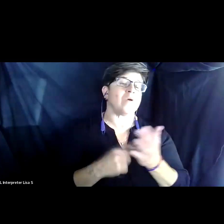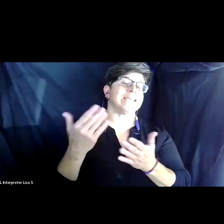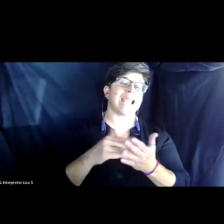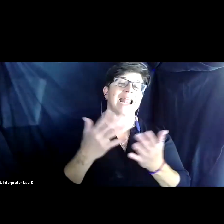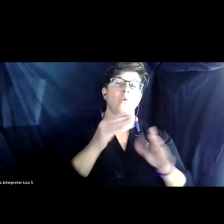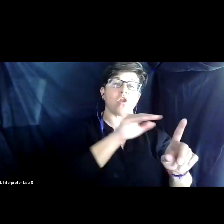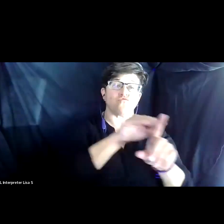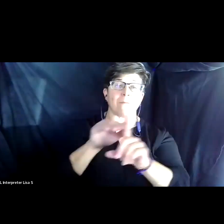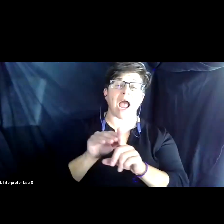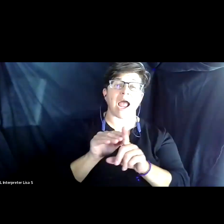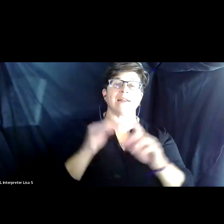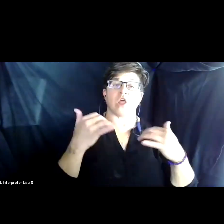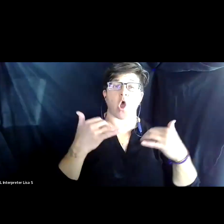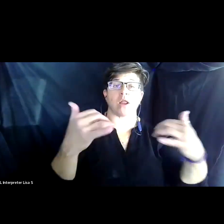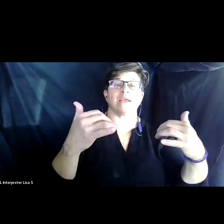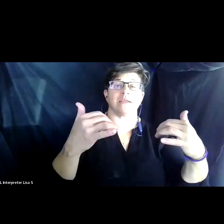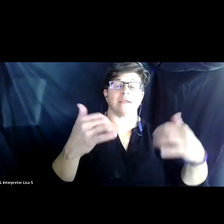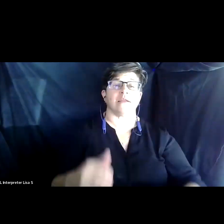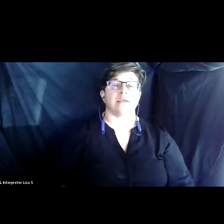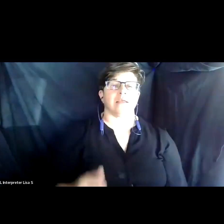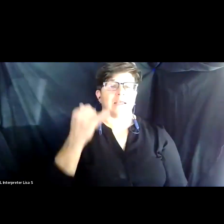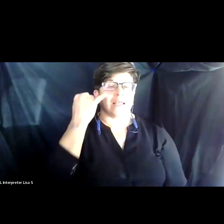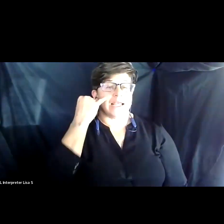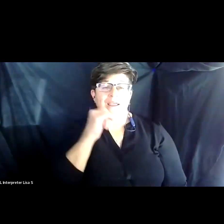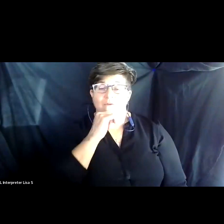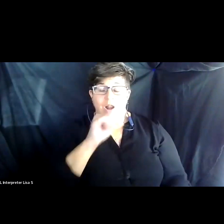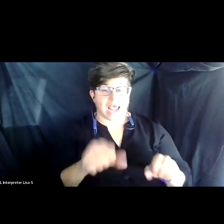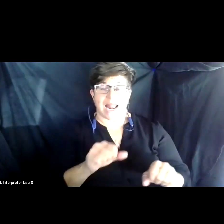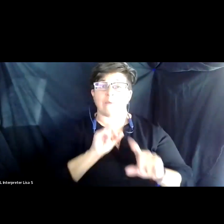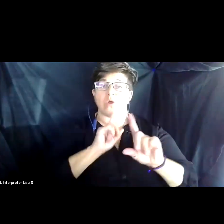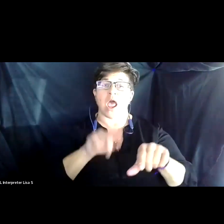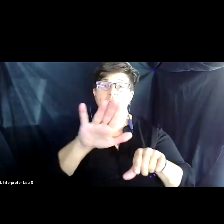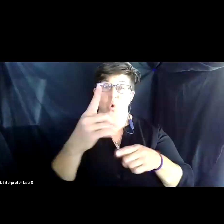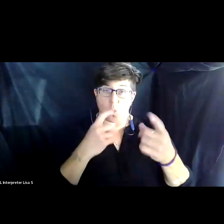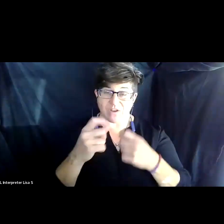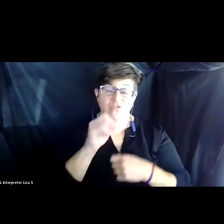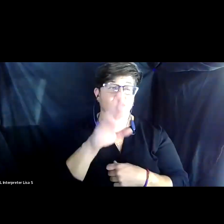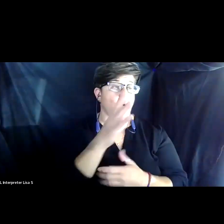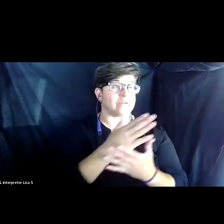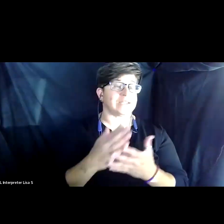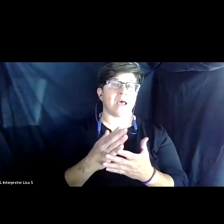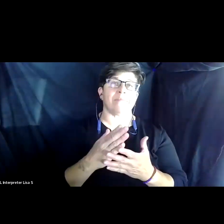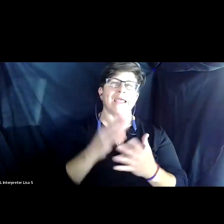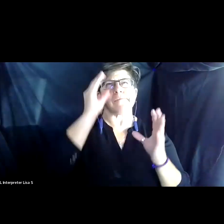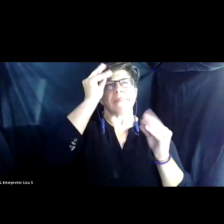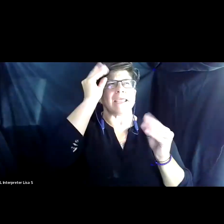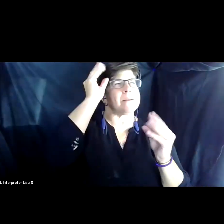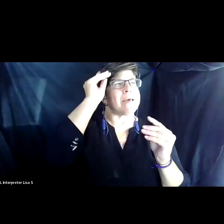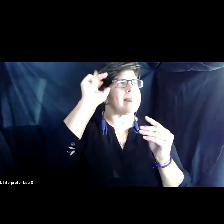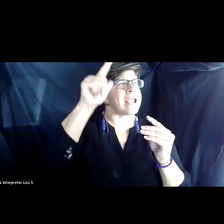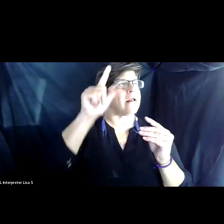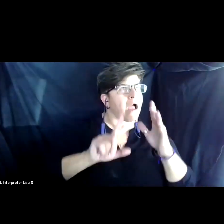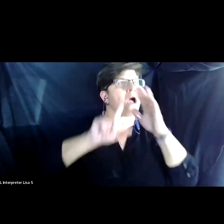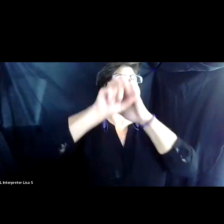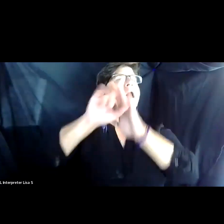remind the audience that if we weren't able to get to your question, or if something comes up following this webinar,